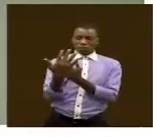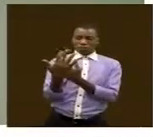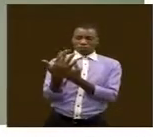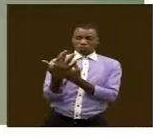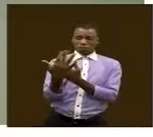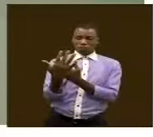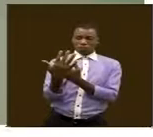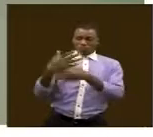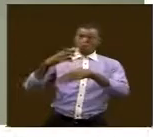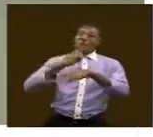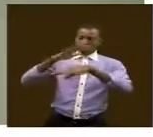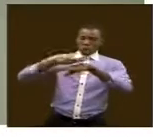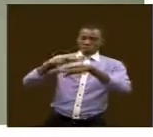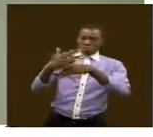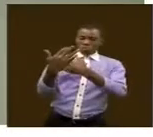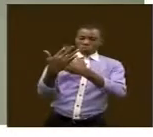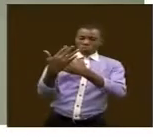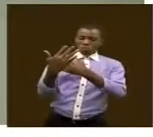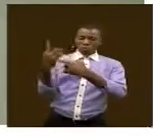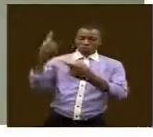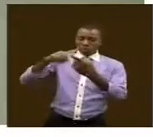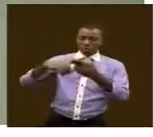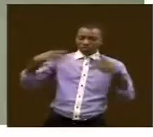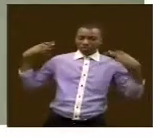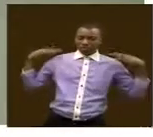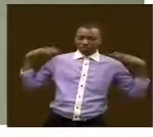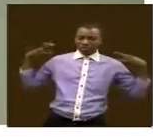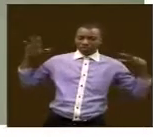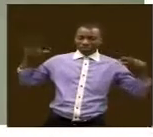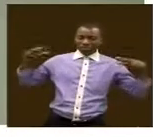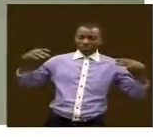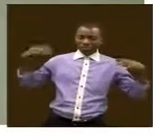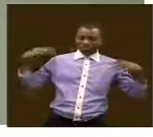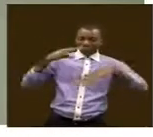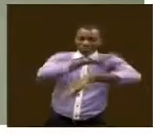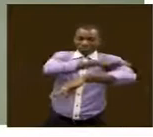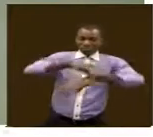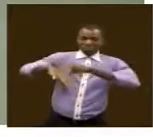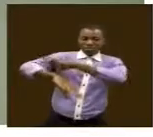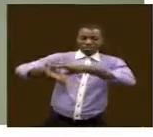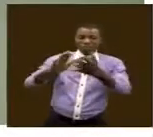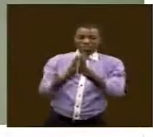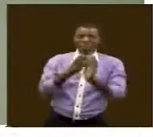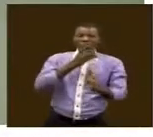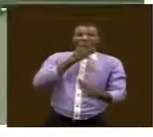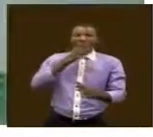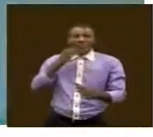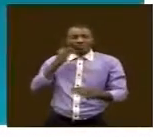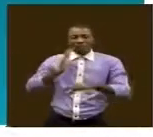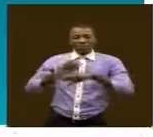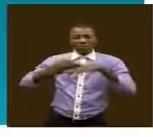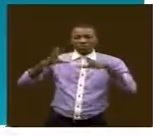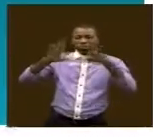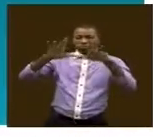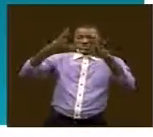itself to dry and all its parts to harden. The wings also need to spread out and dry properly before the mosquito can